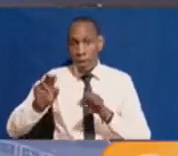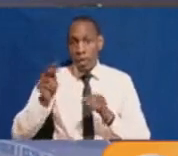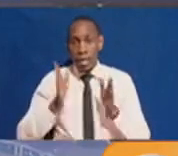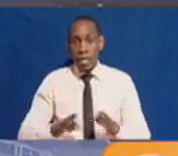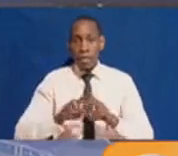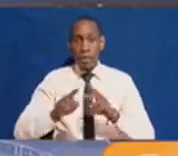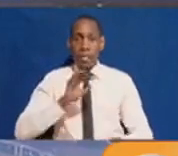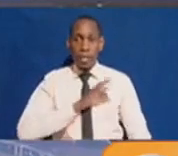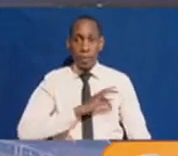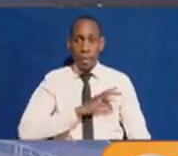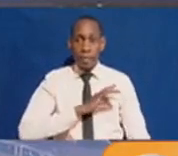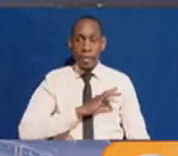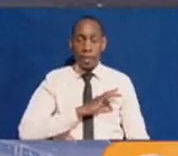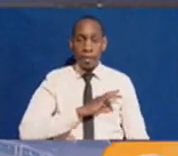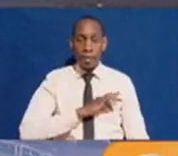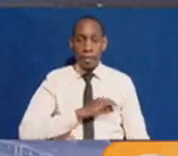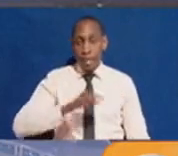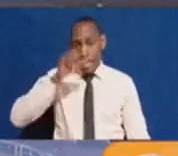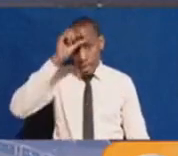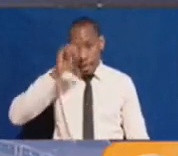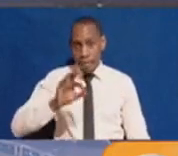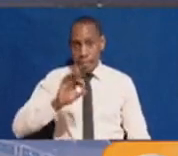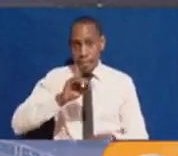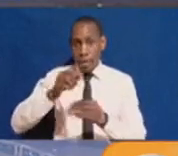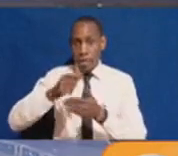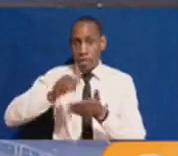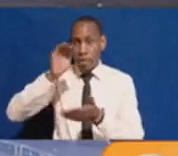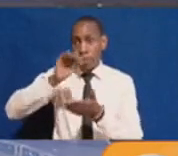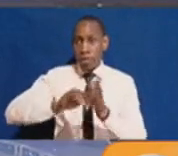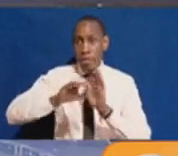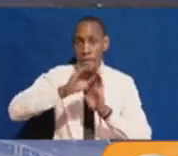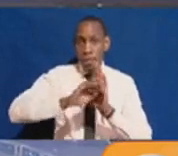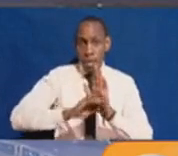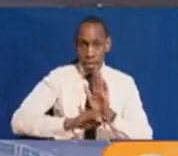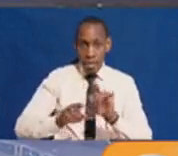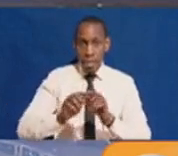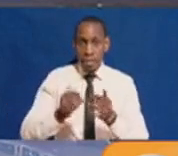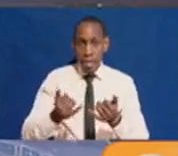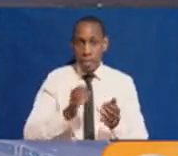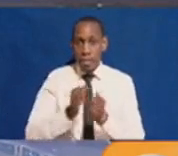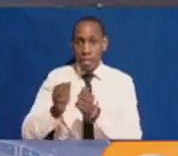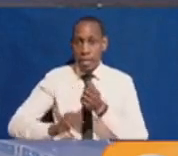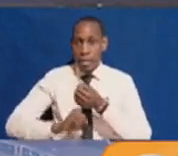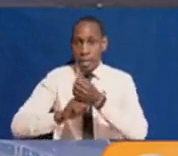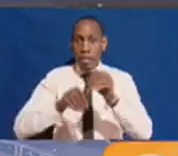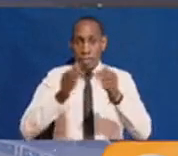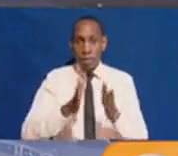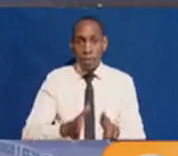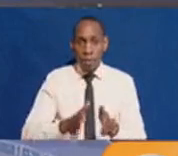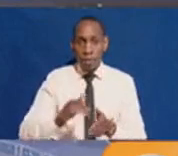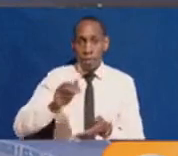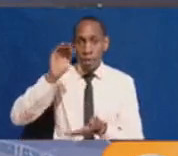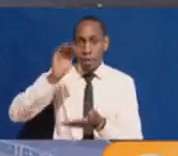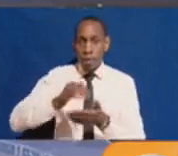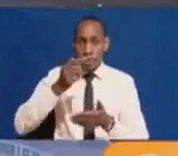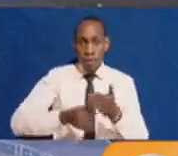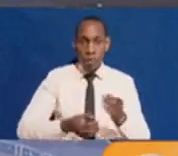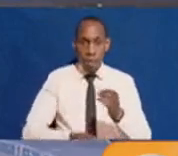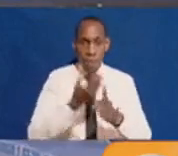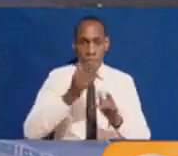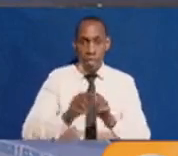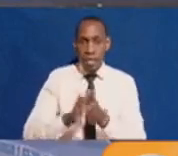to begin to reap the benefits of the government's fertilizer subsidy program, which is his strategy to support farmers to the cost of production,